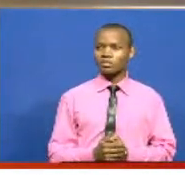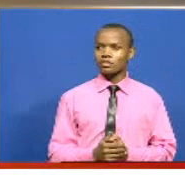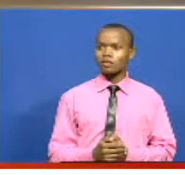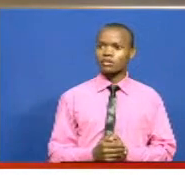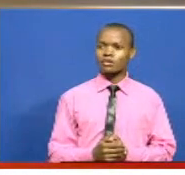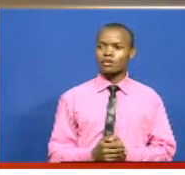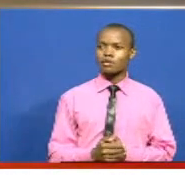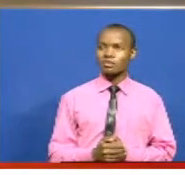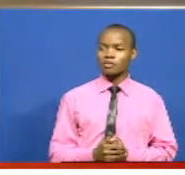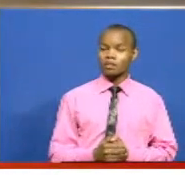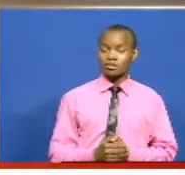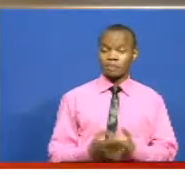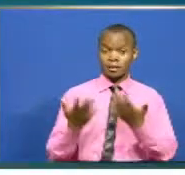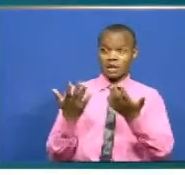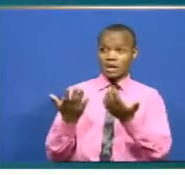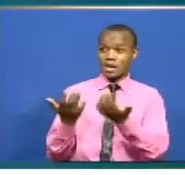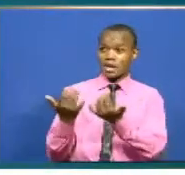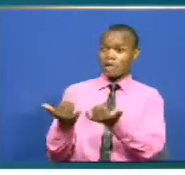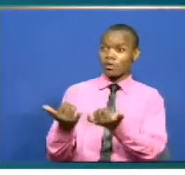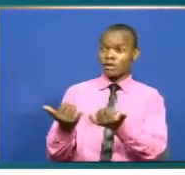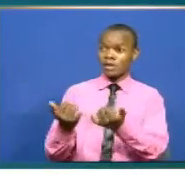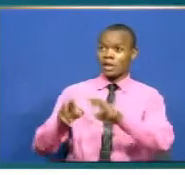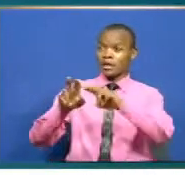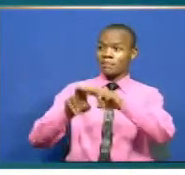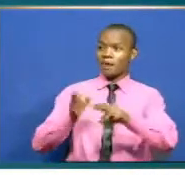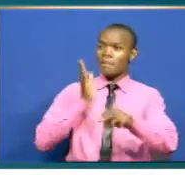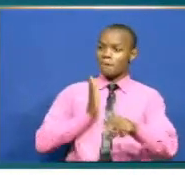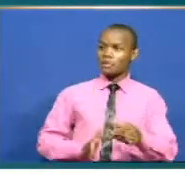it depends on which side of the fence one is sitting.